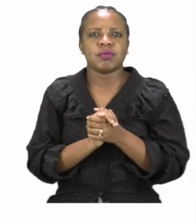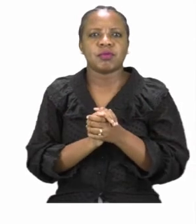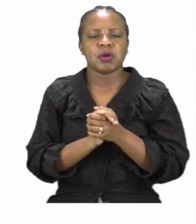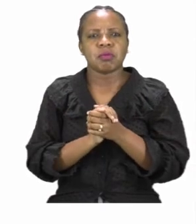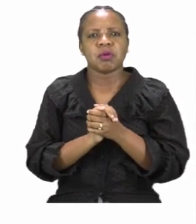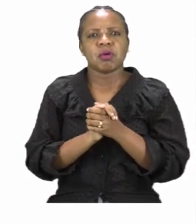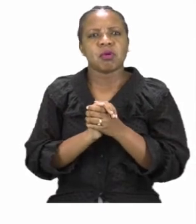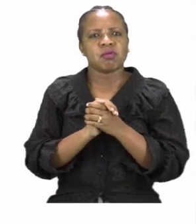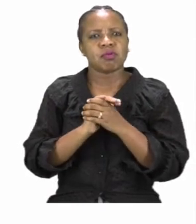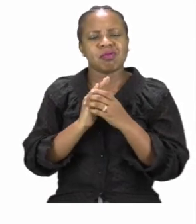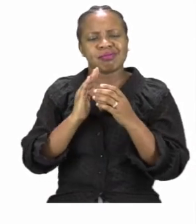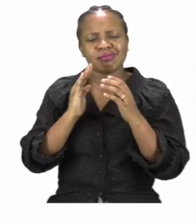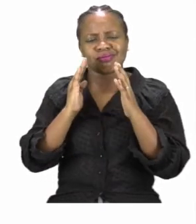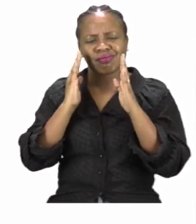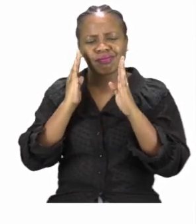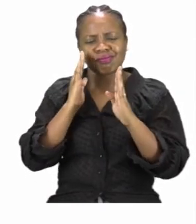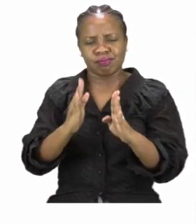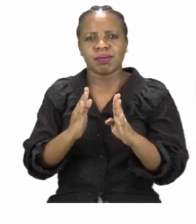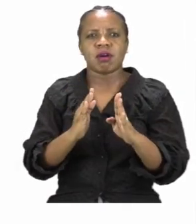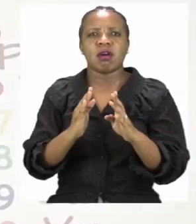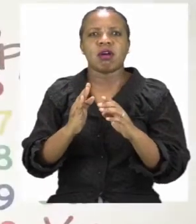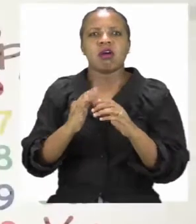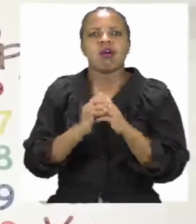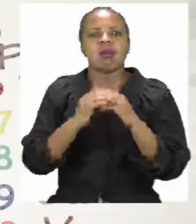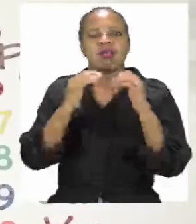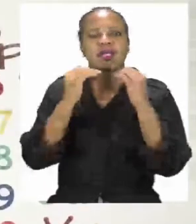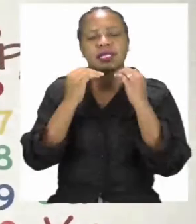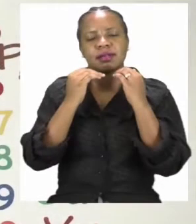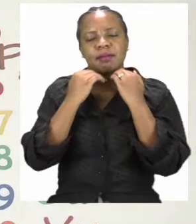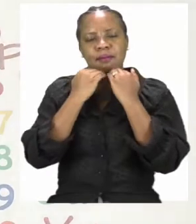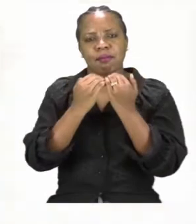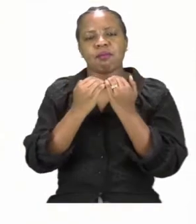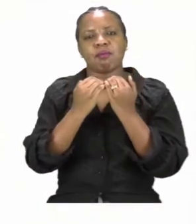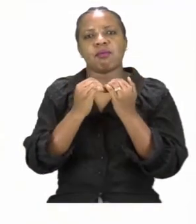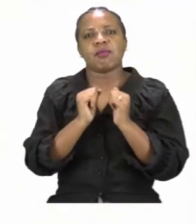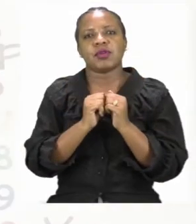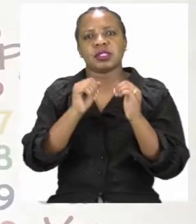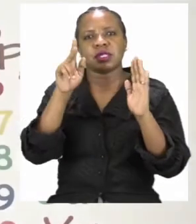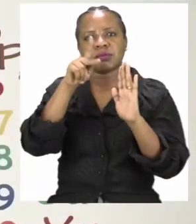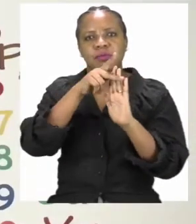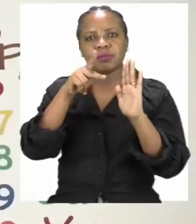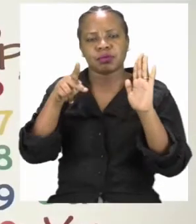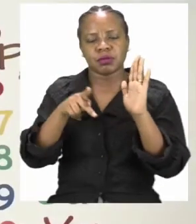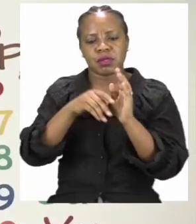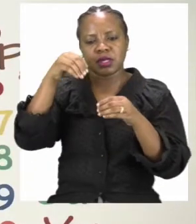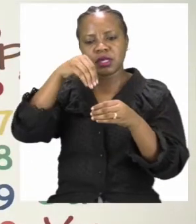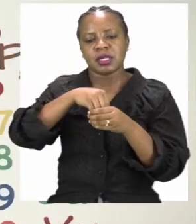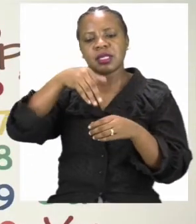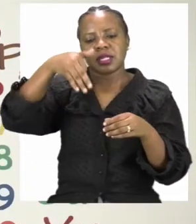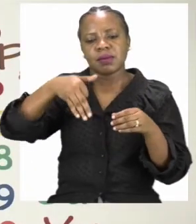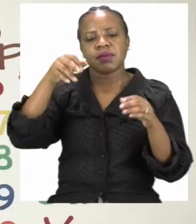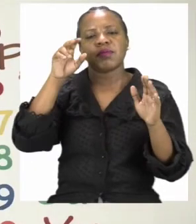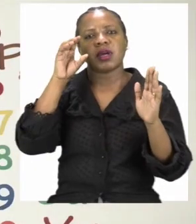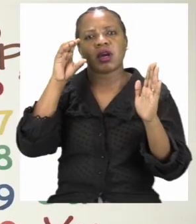Constitution. So this passage is talking about the coat of arms